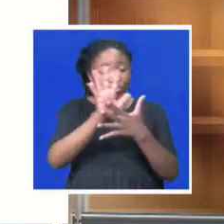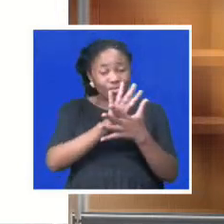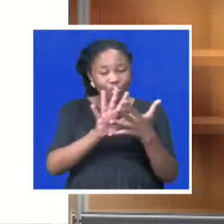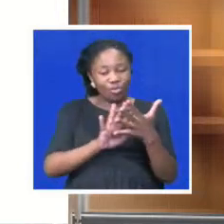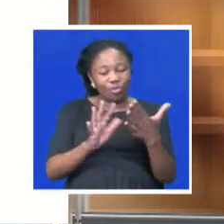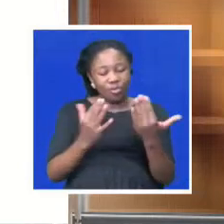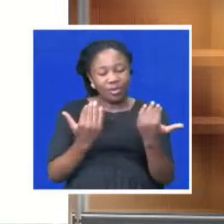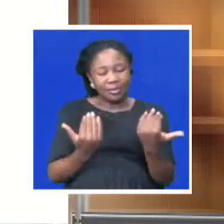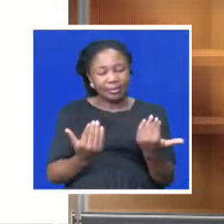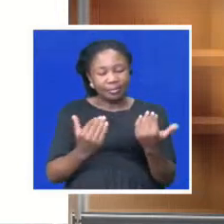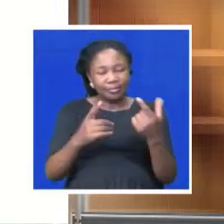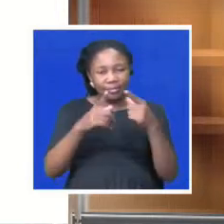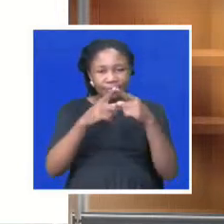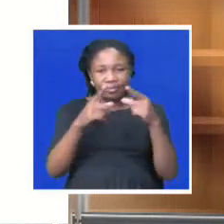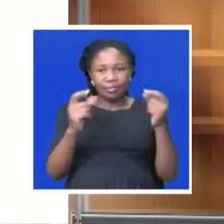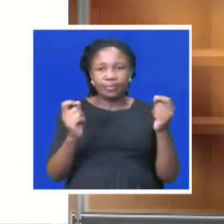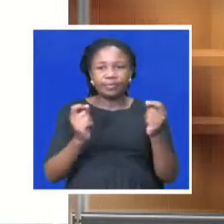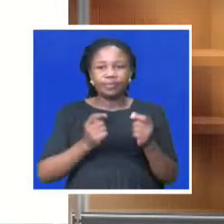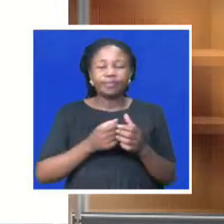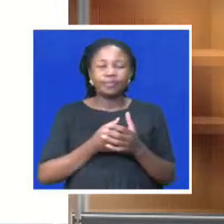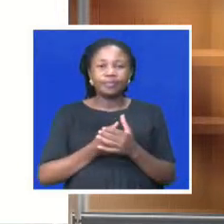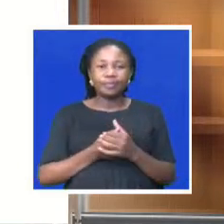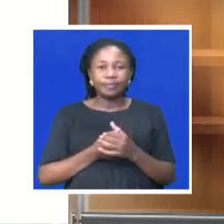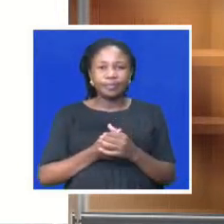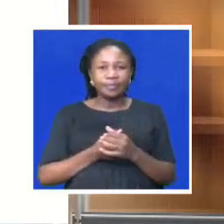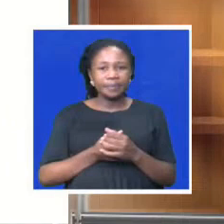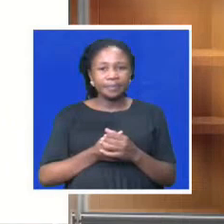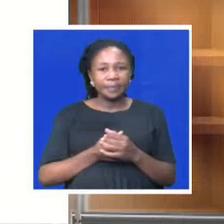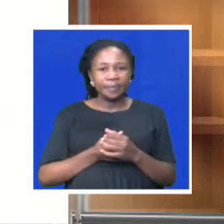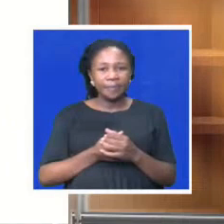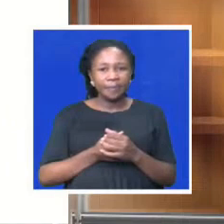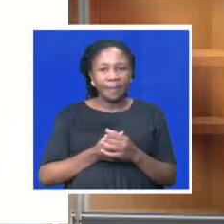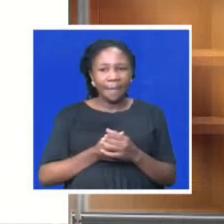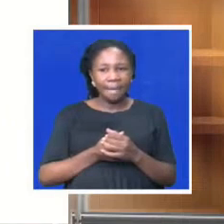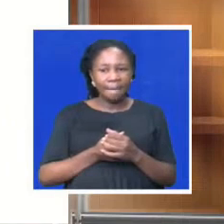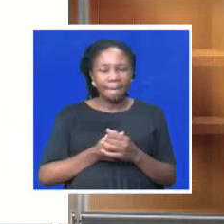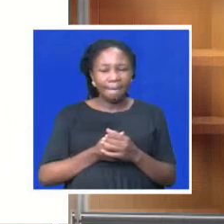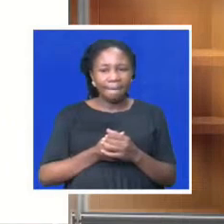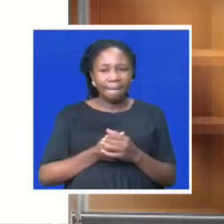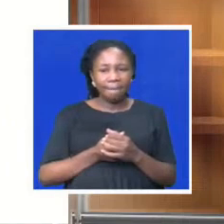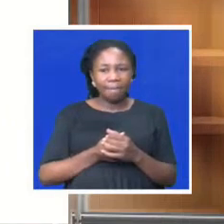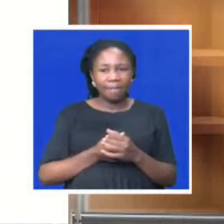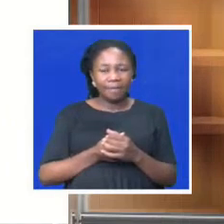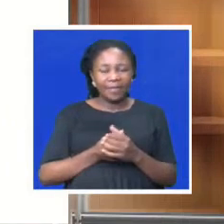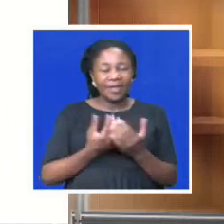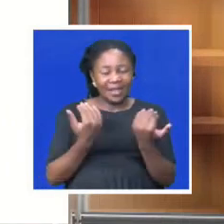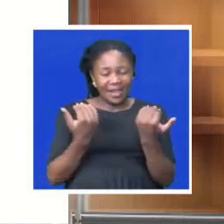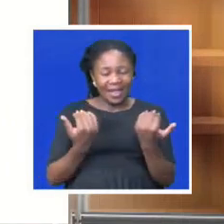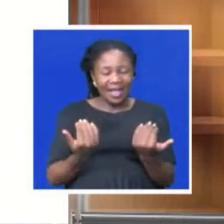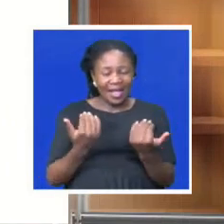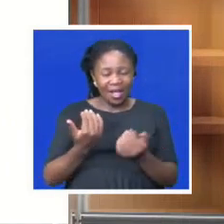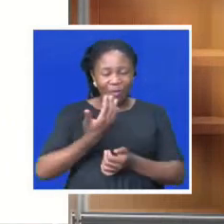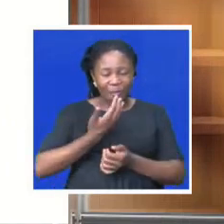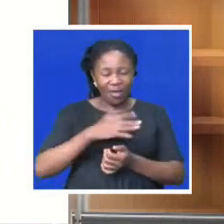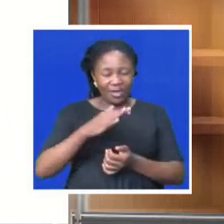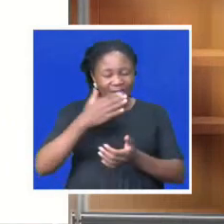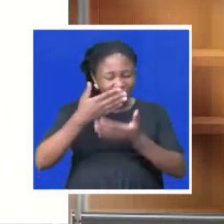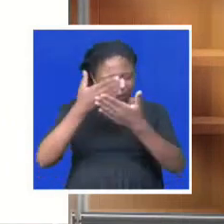So now, can you please answer me, dear Lena? What is the lesson that we have